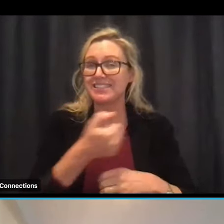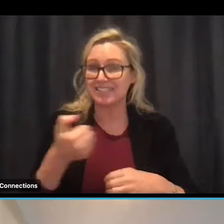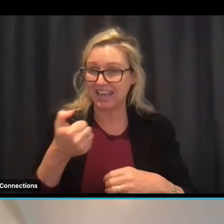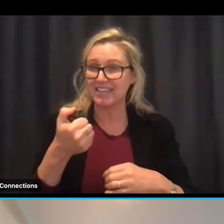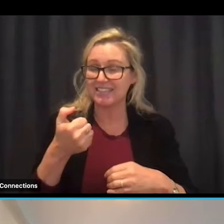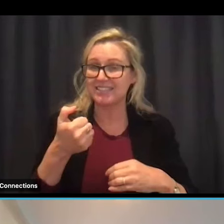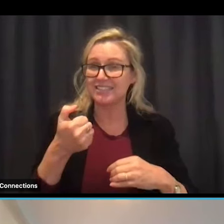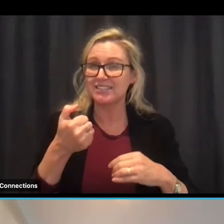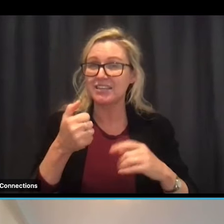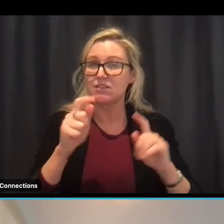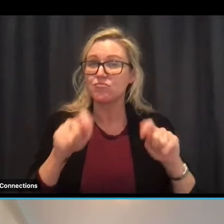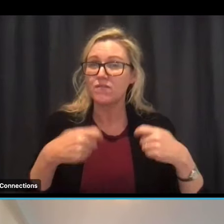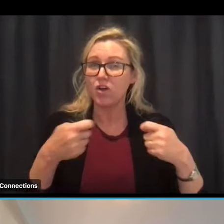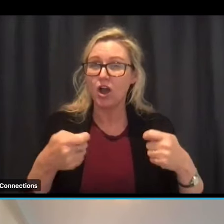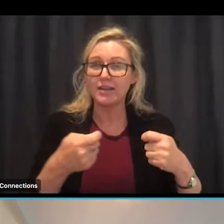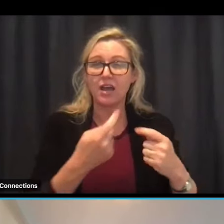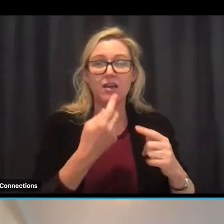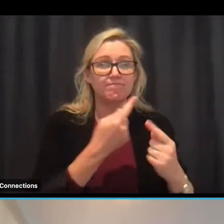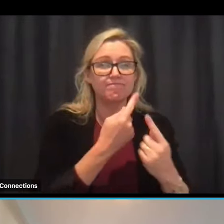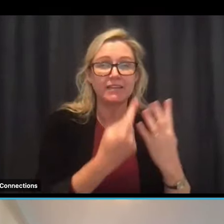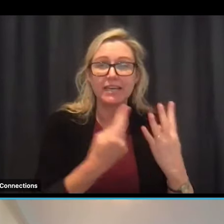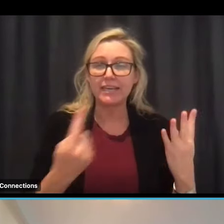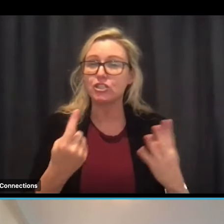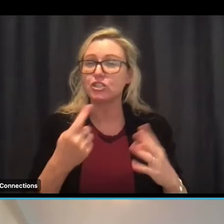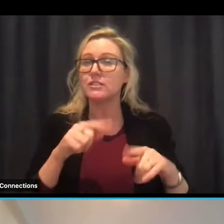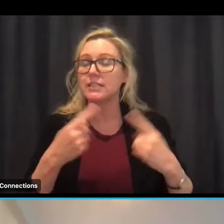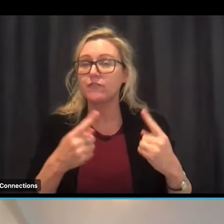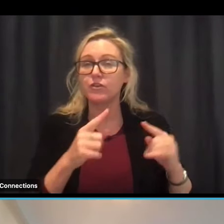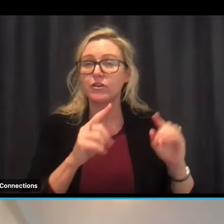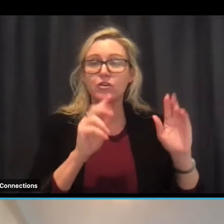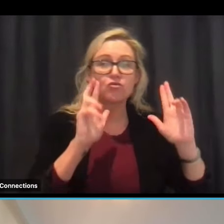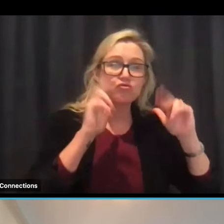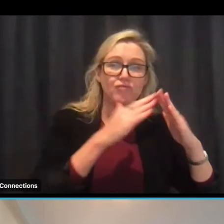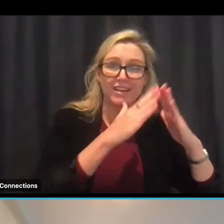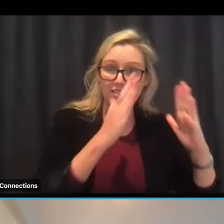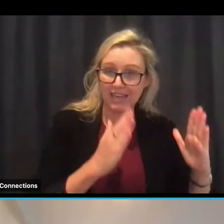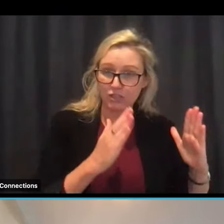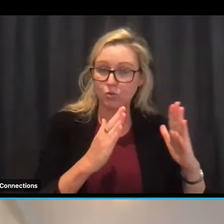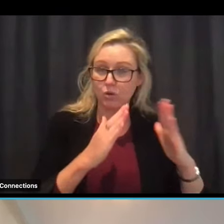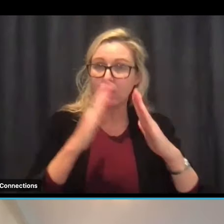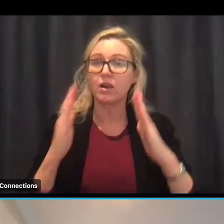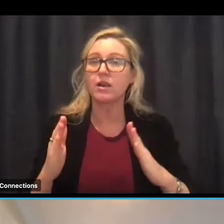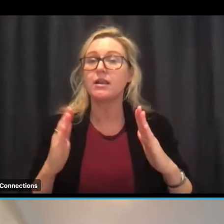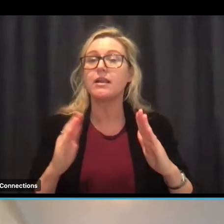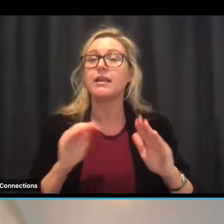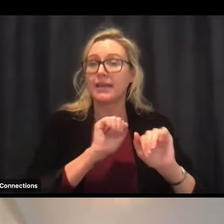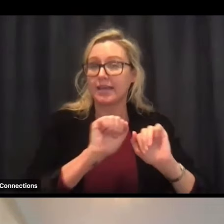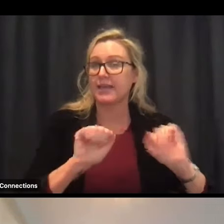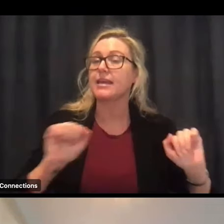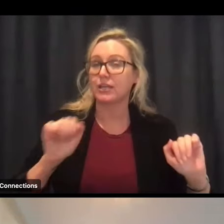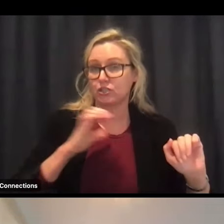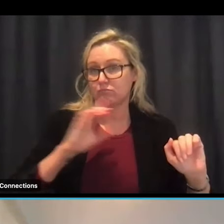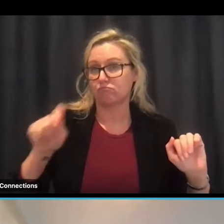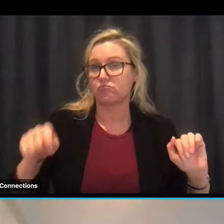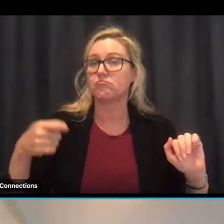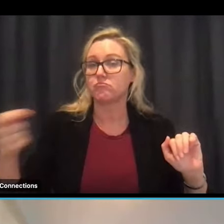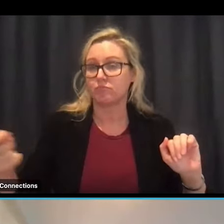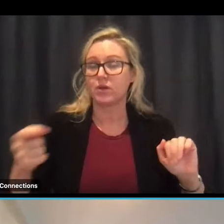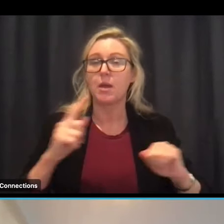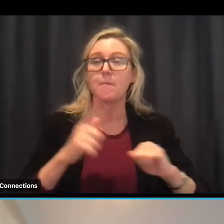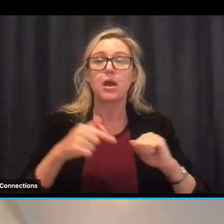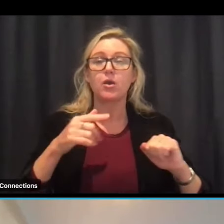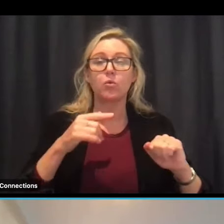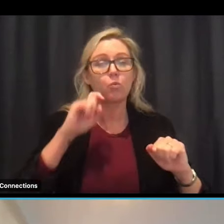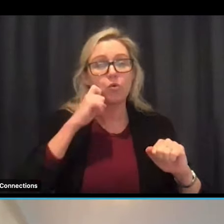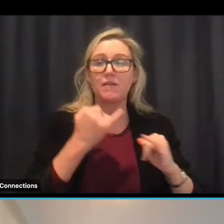an example, each one for a different residential home, you'll be filling this out for each of the approved providers. And again, it's very consistent with what